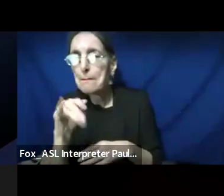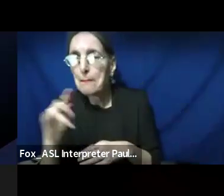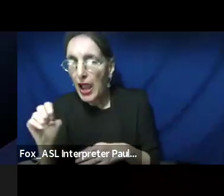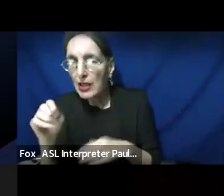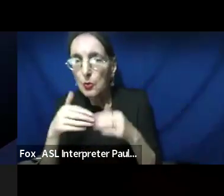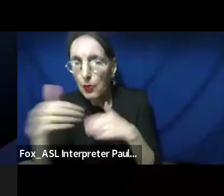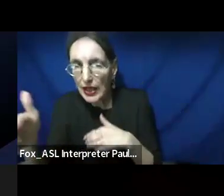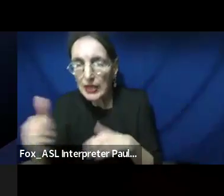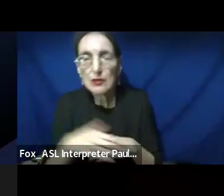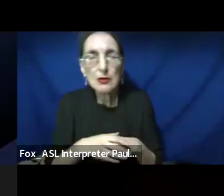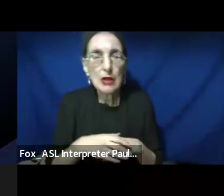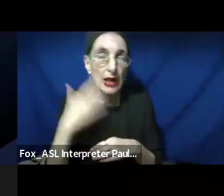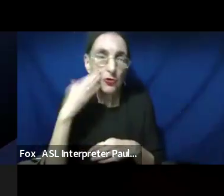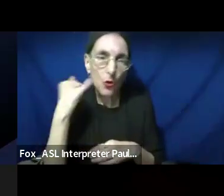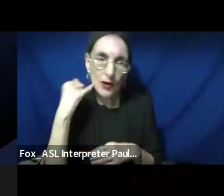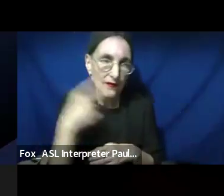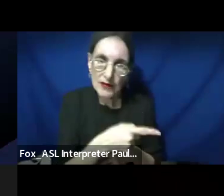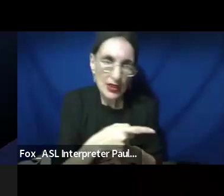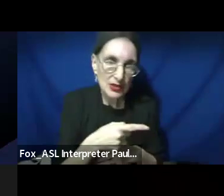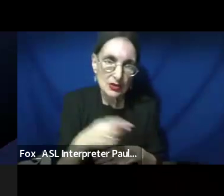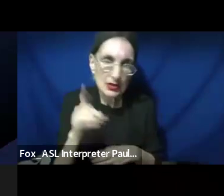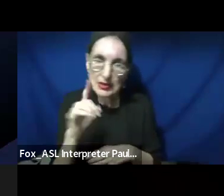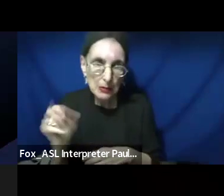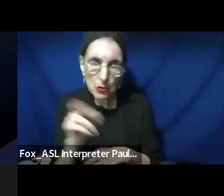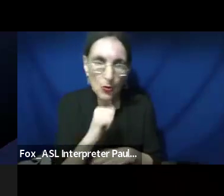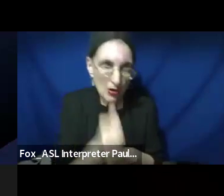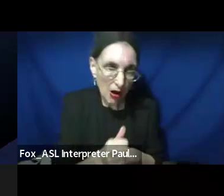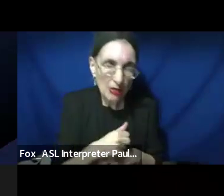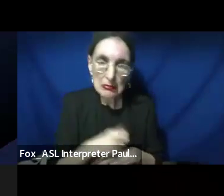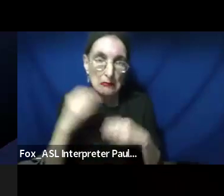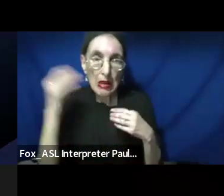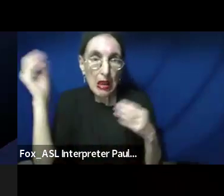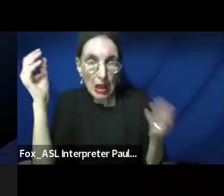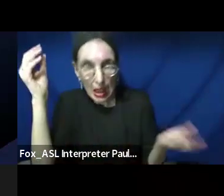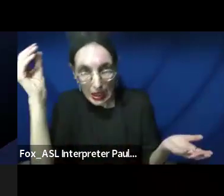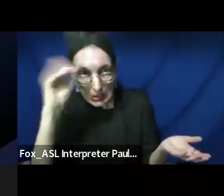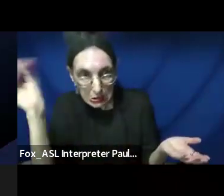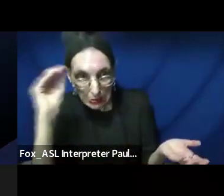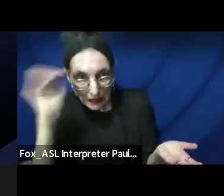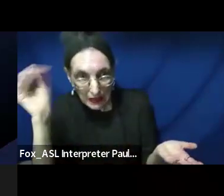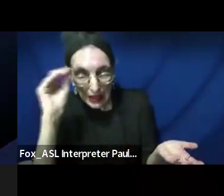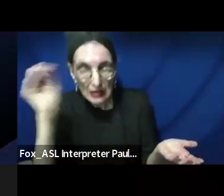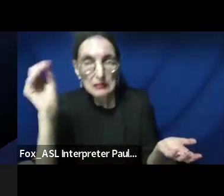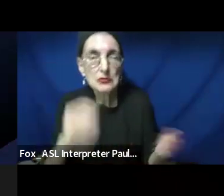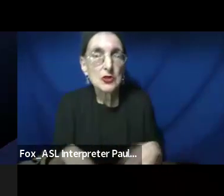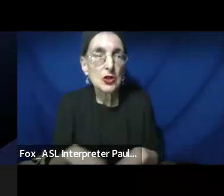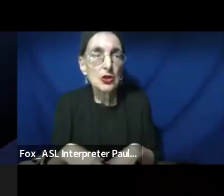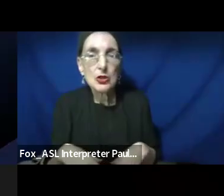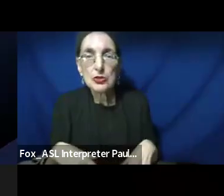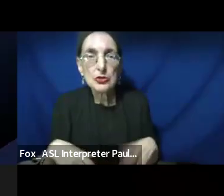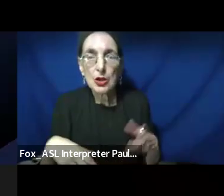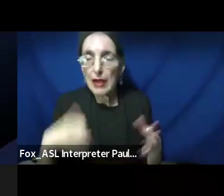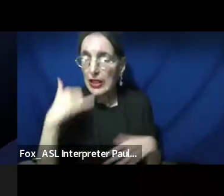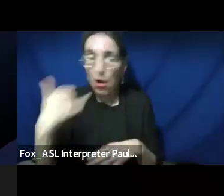But you know, I didn't know about it and I called the train, you know, like the metro, whatever it